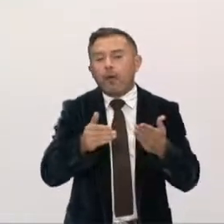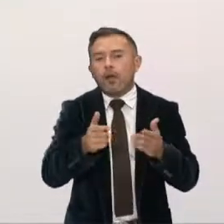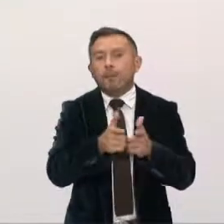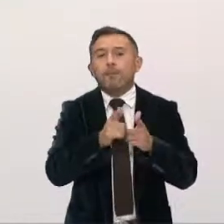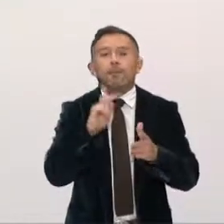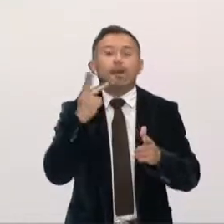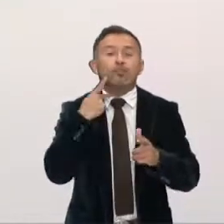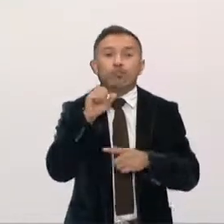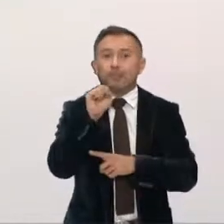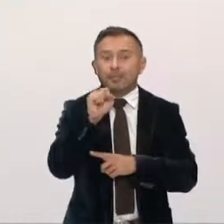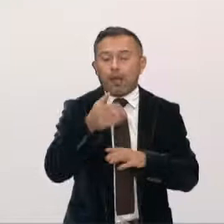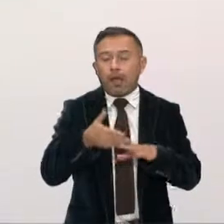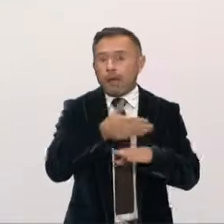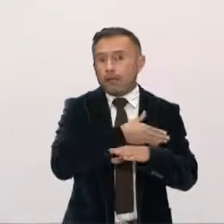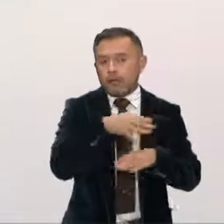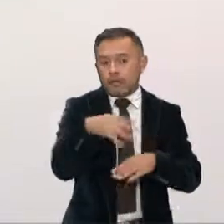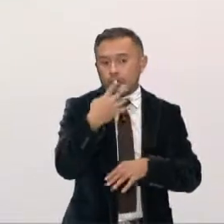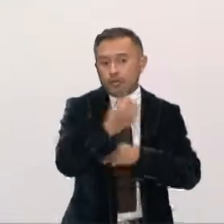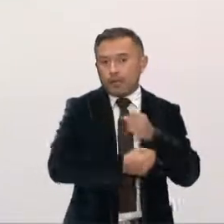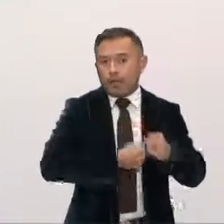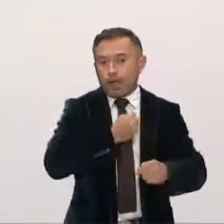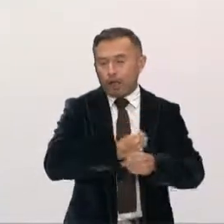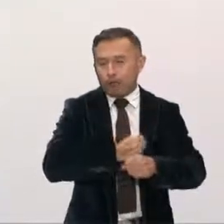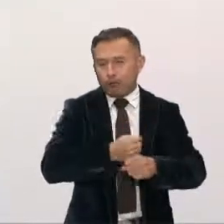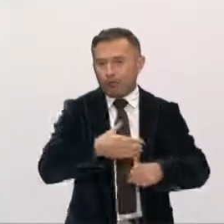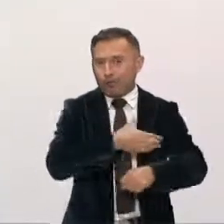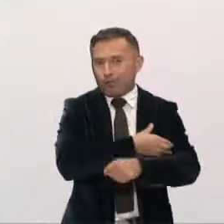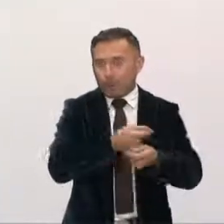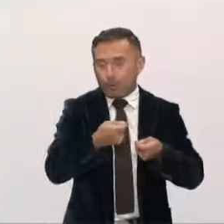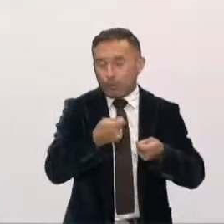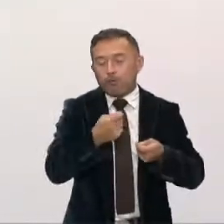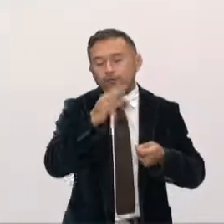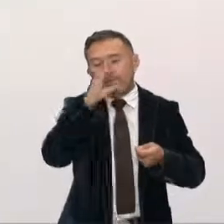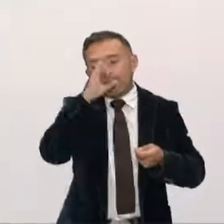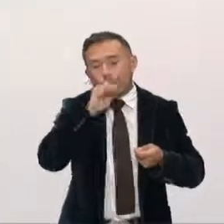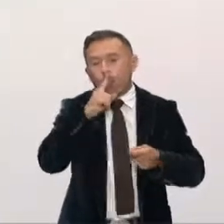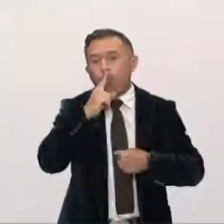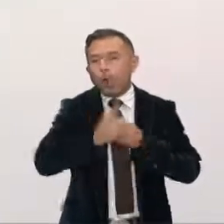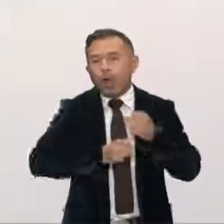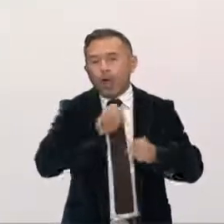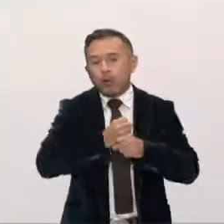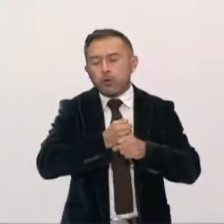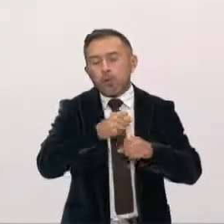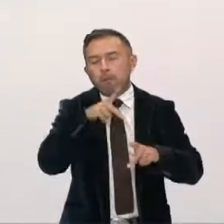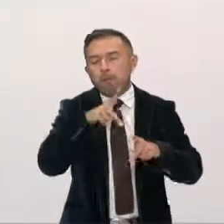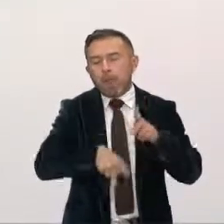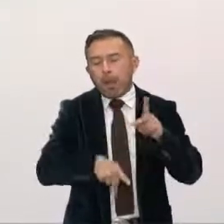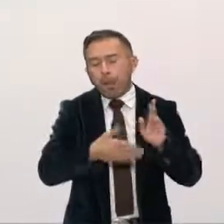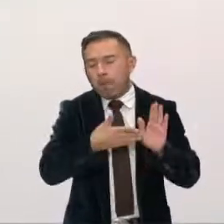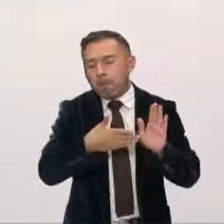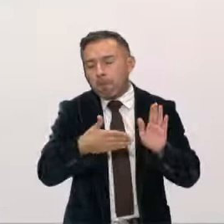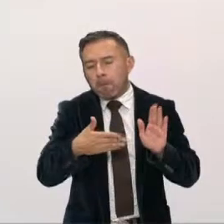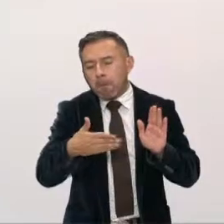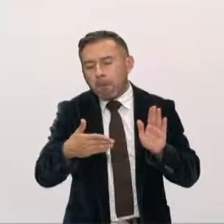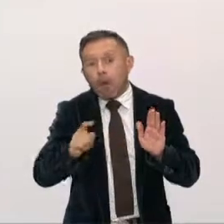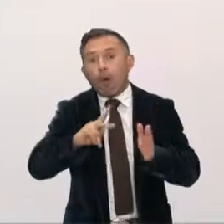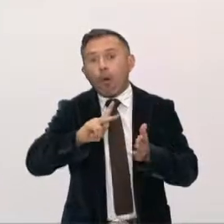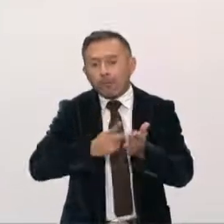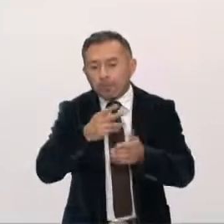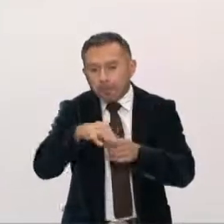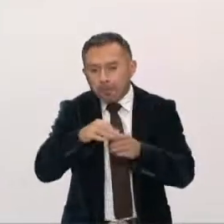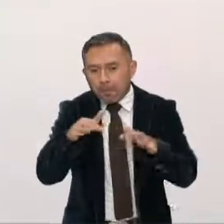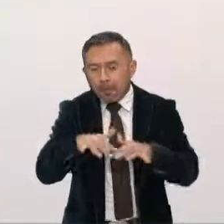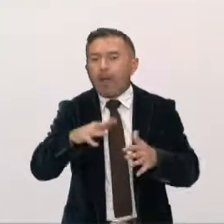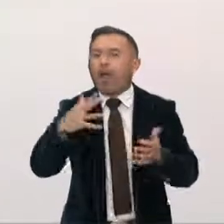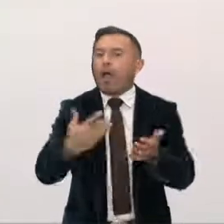this official movement that was 14 years in power, and after the election, he has won